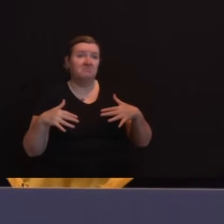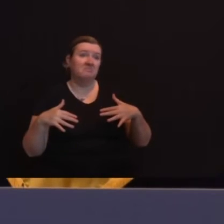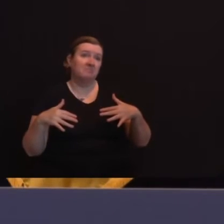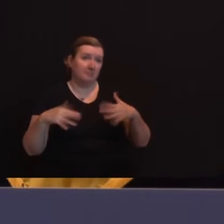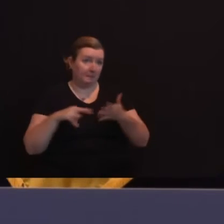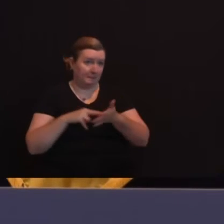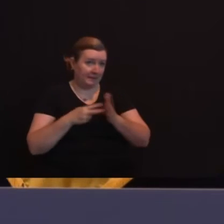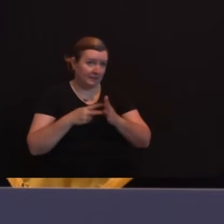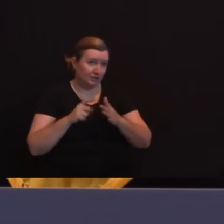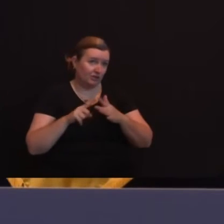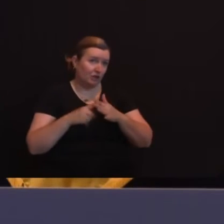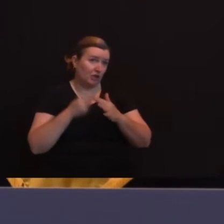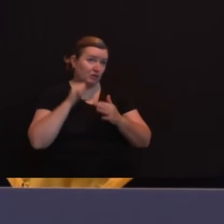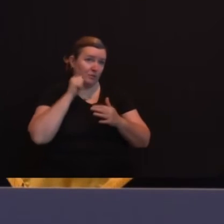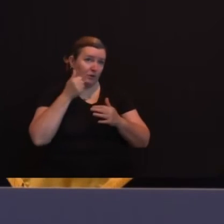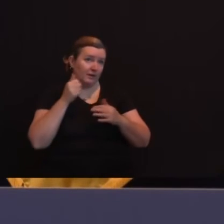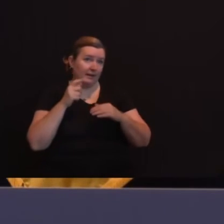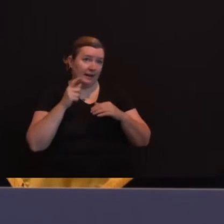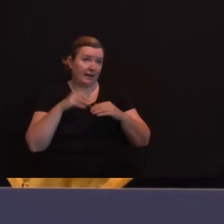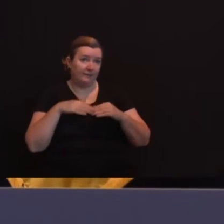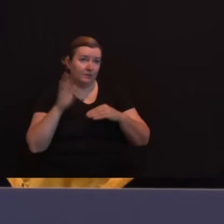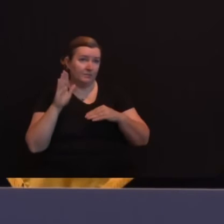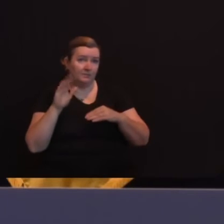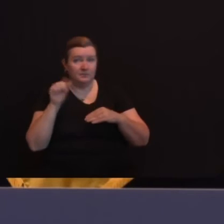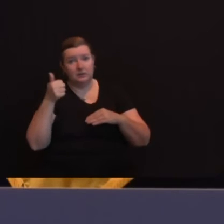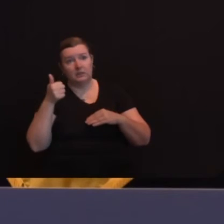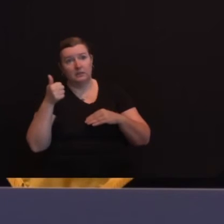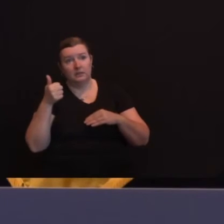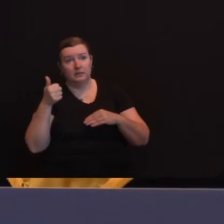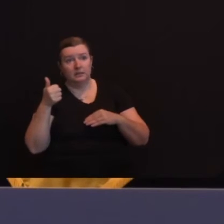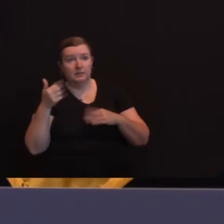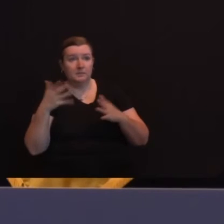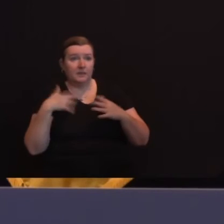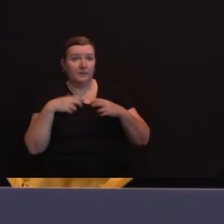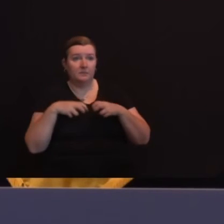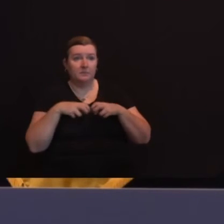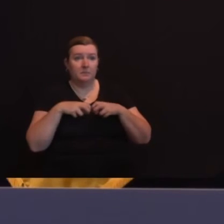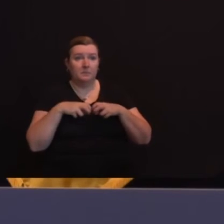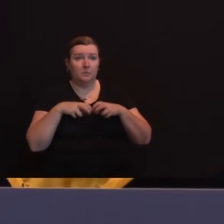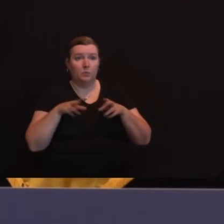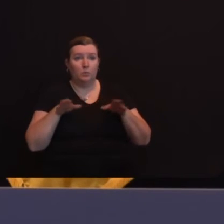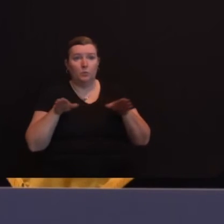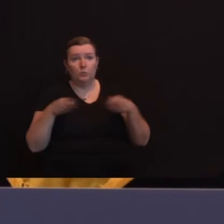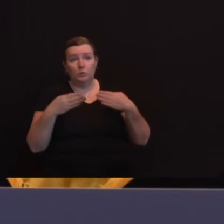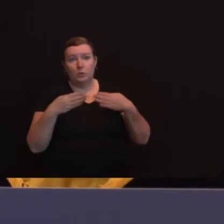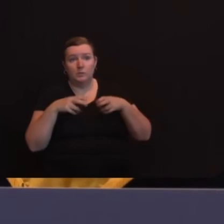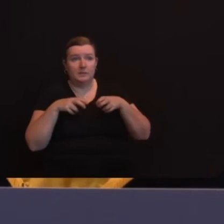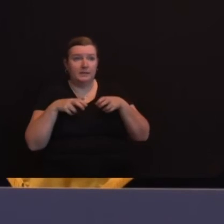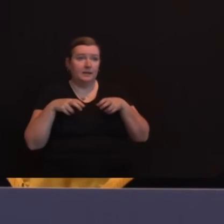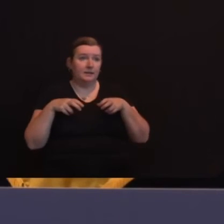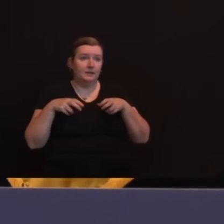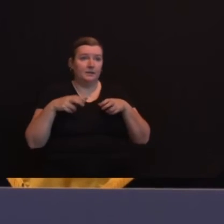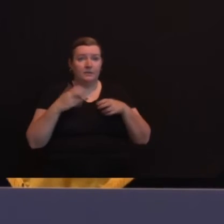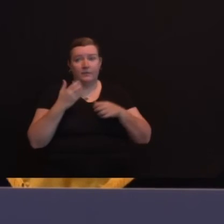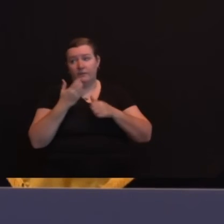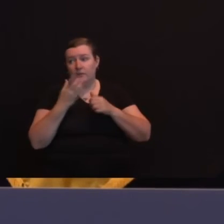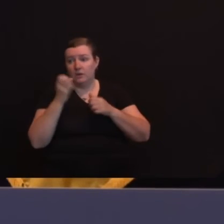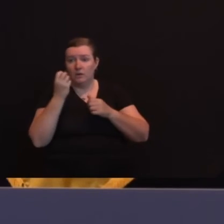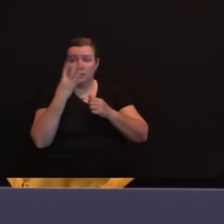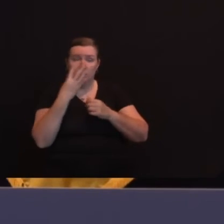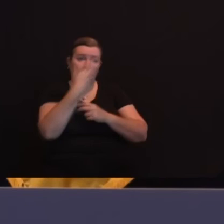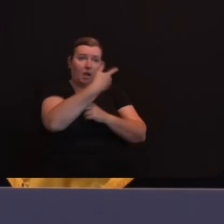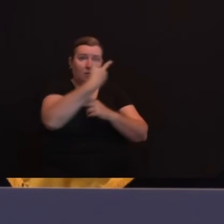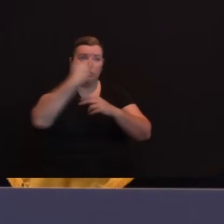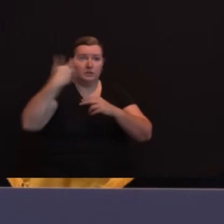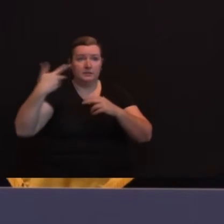we're in the room together with a couple of pool cameras, whether or not we ought to be revisiting this very